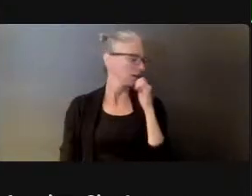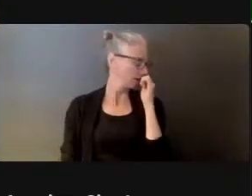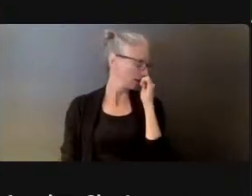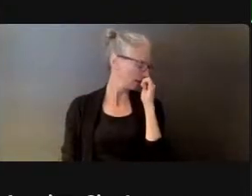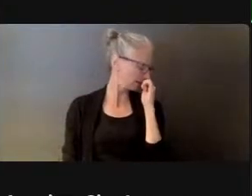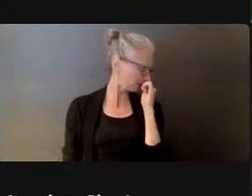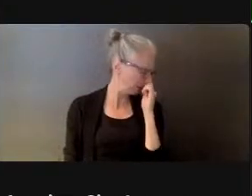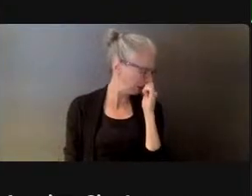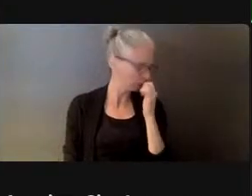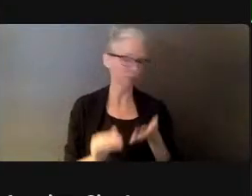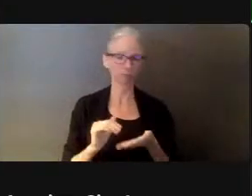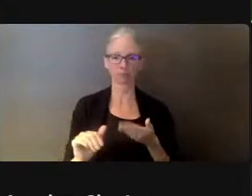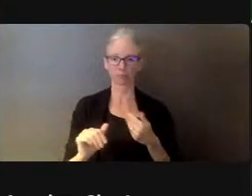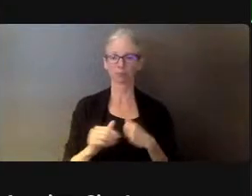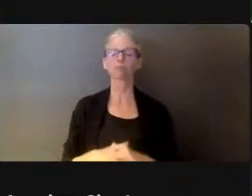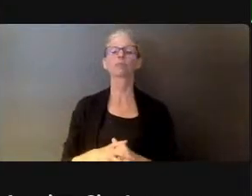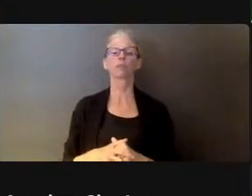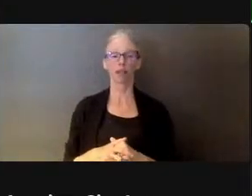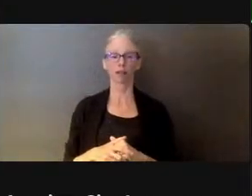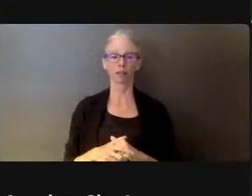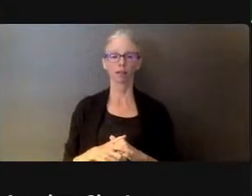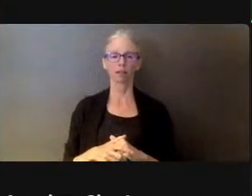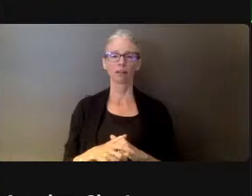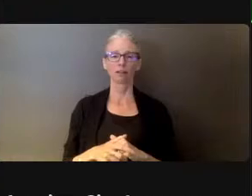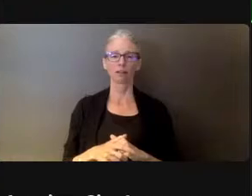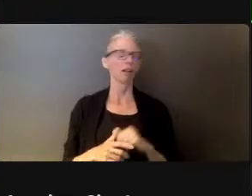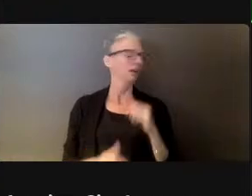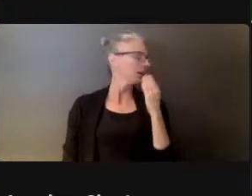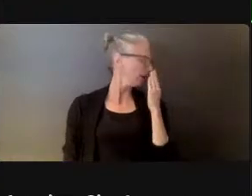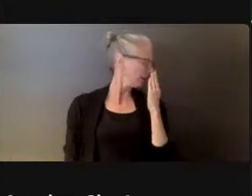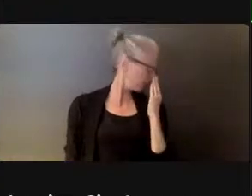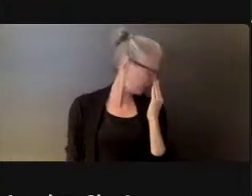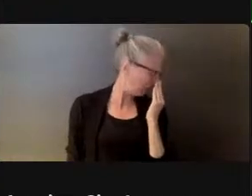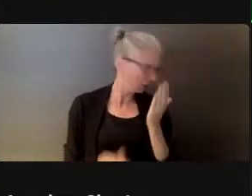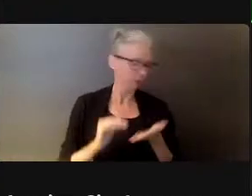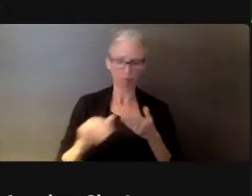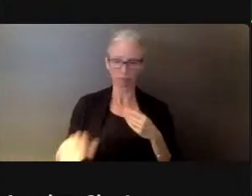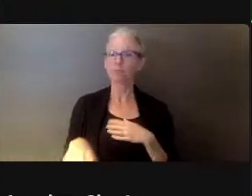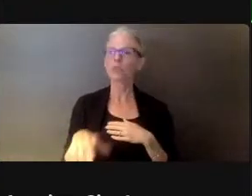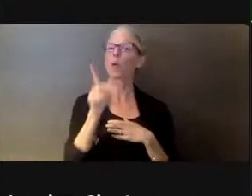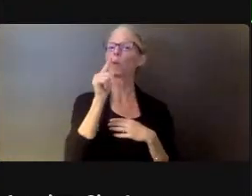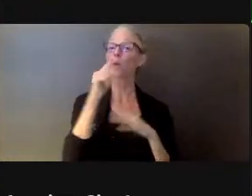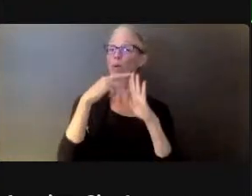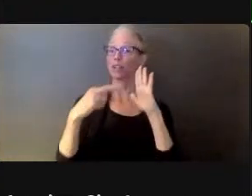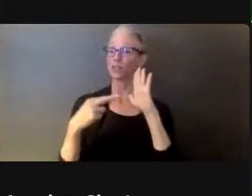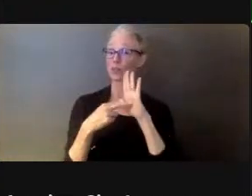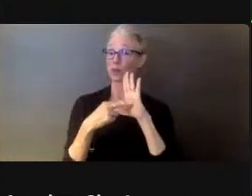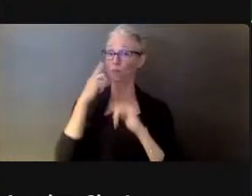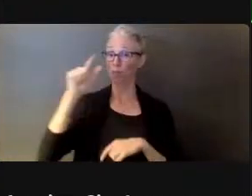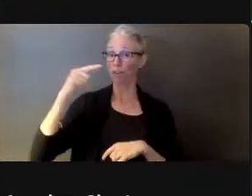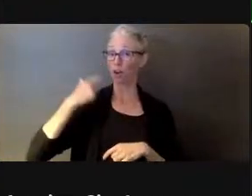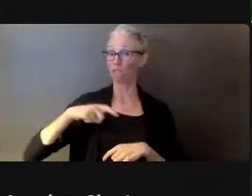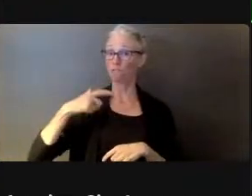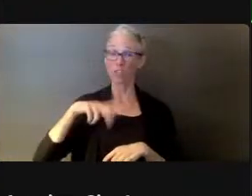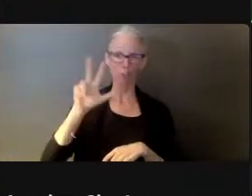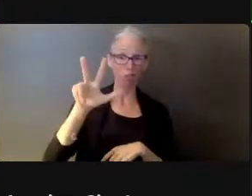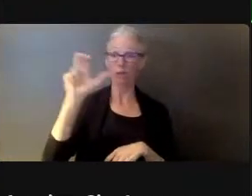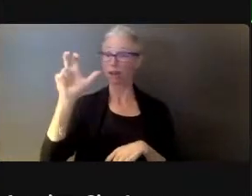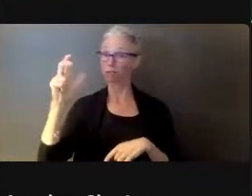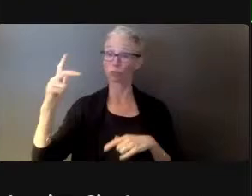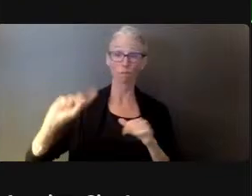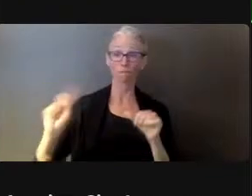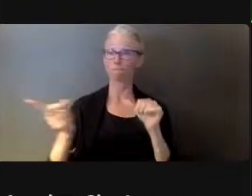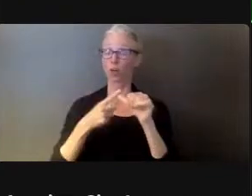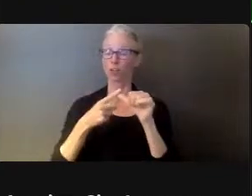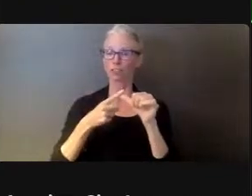We were thrilled to be able to send the first 300 attendees that registered for the conference a physical goodie bag in the mail.